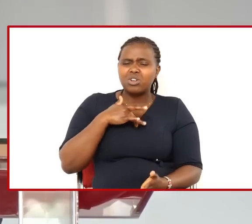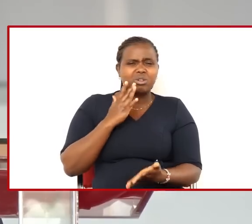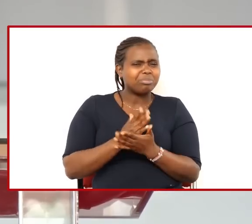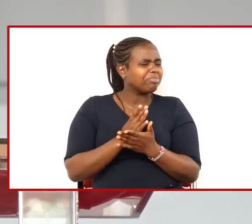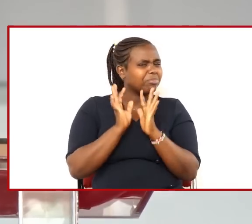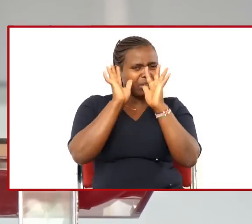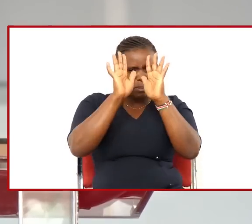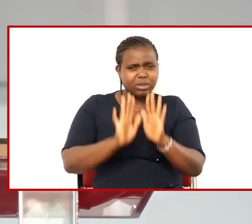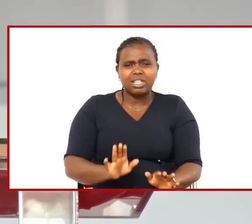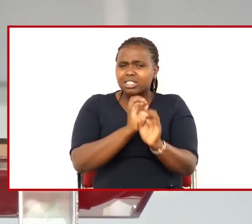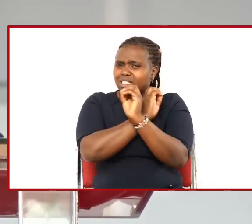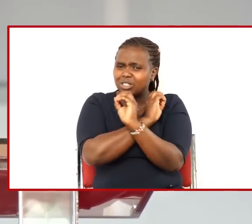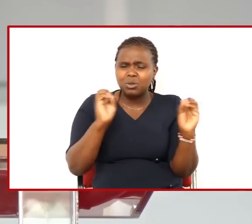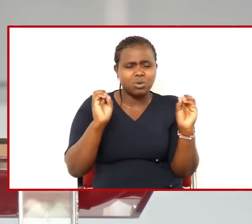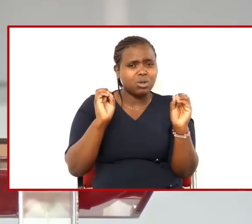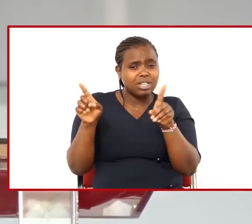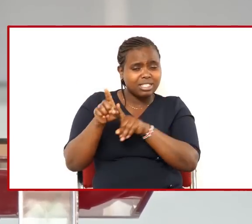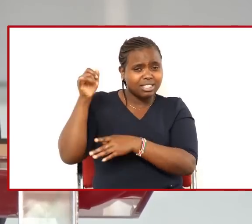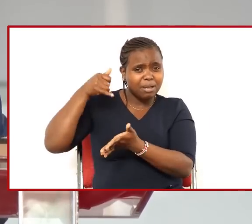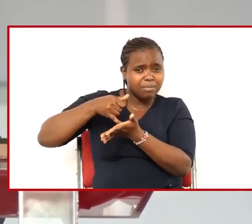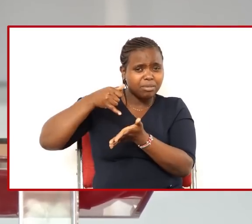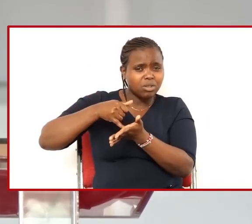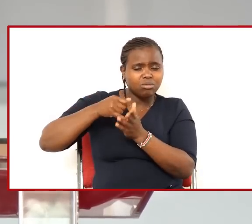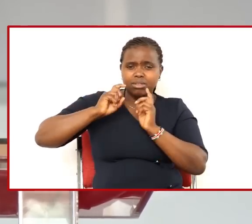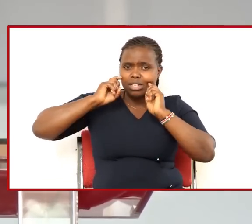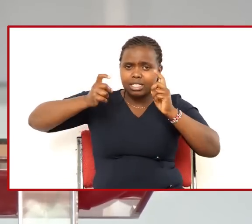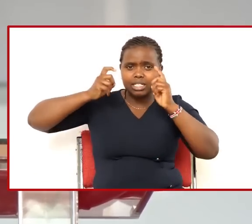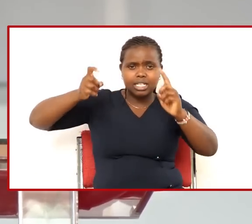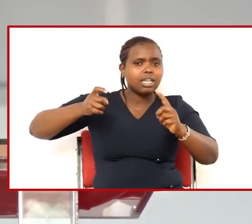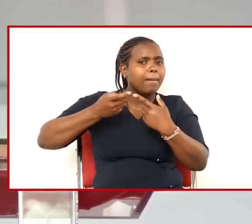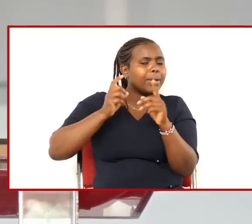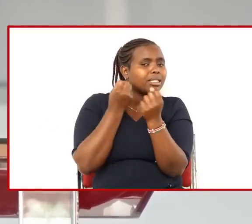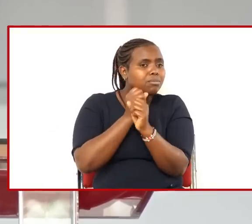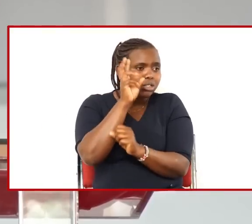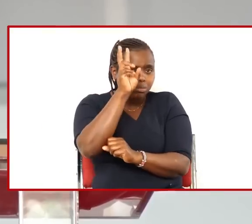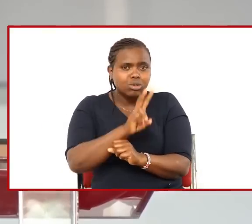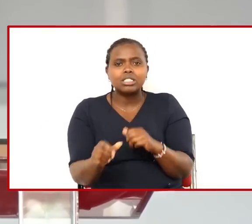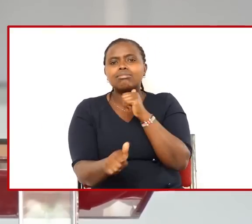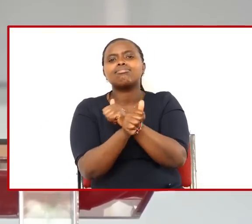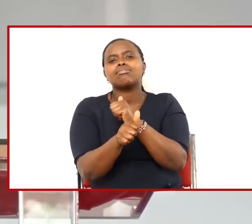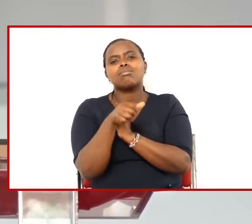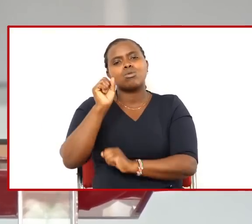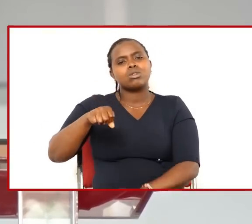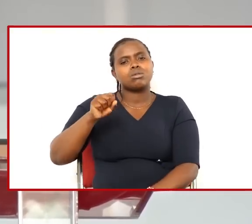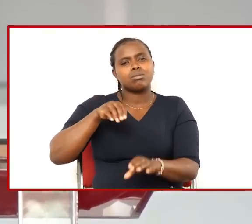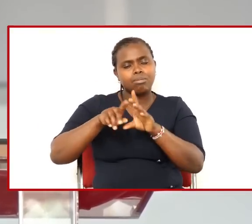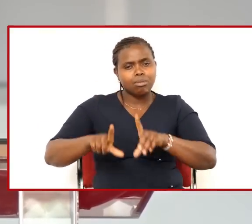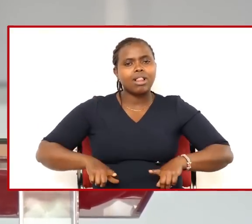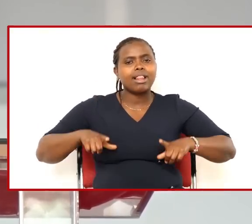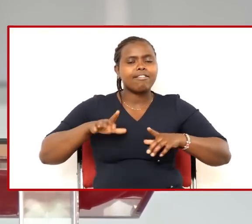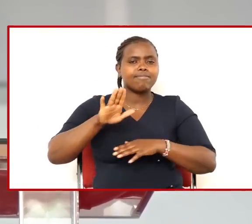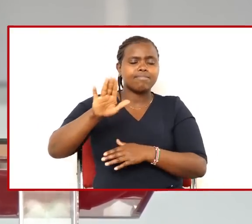is worthless. He was engaged in his sin and he could not see the danger that leaked in his